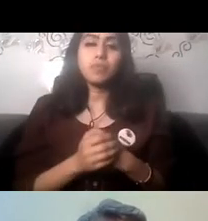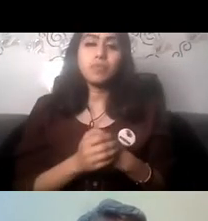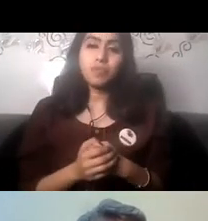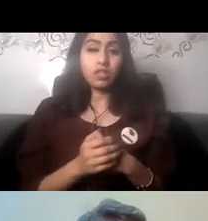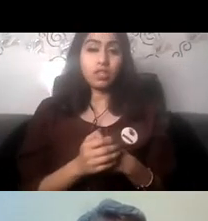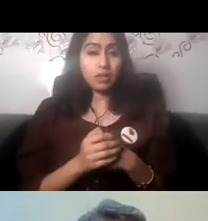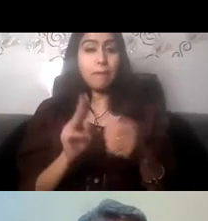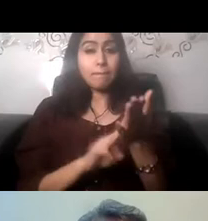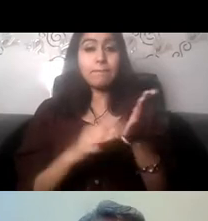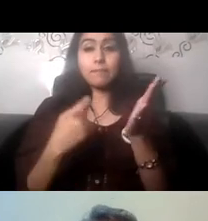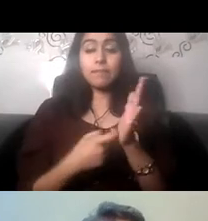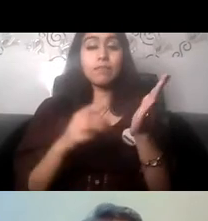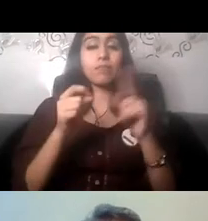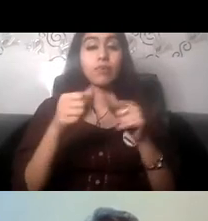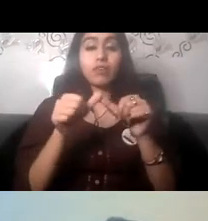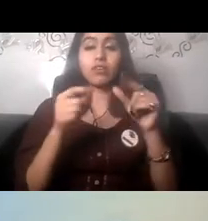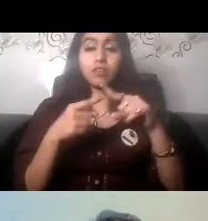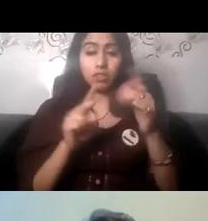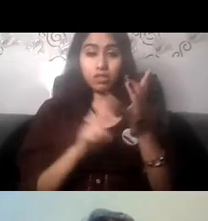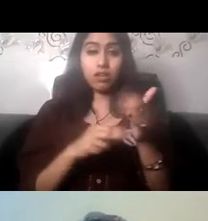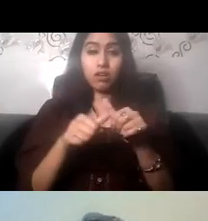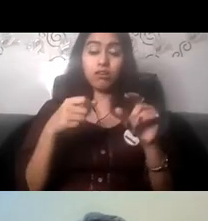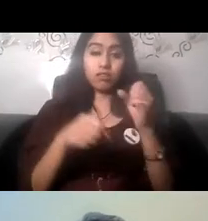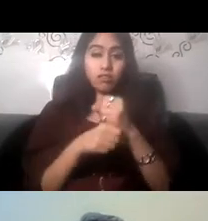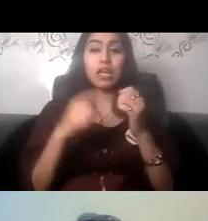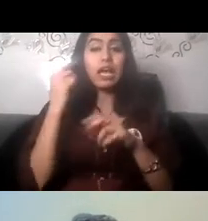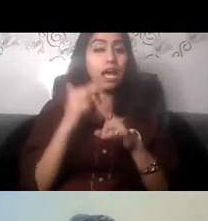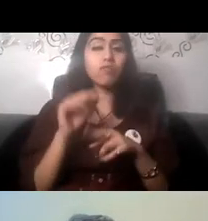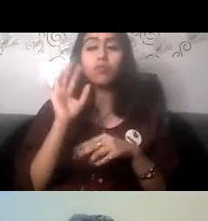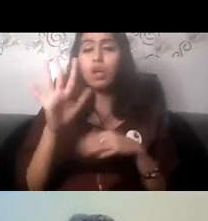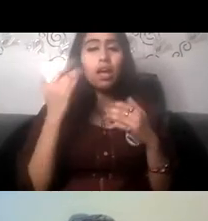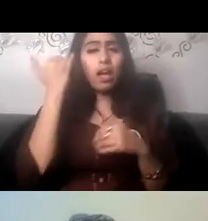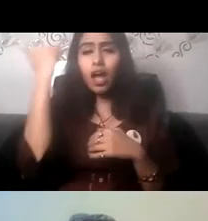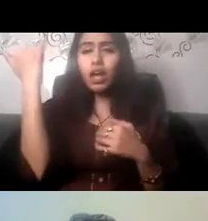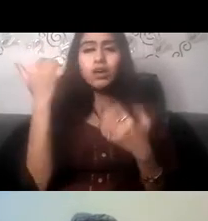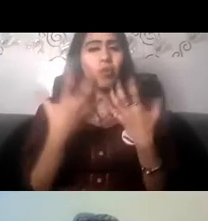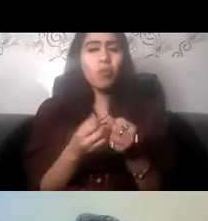if you're here, do you have any ideas, anything to share with us?